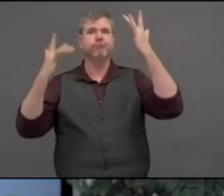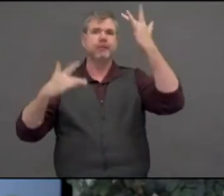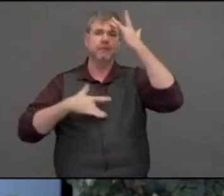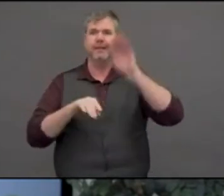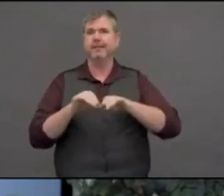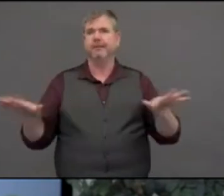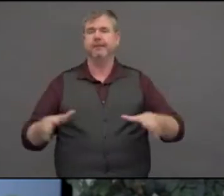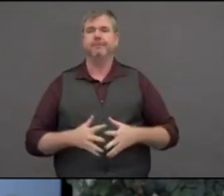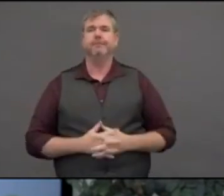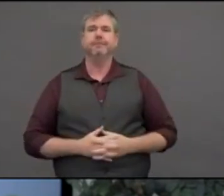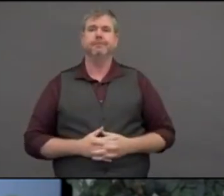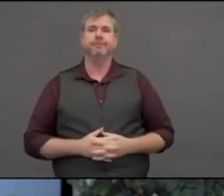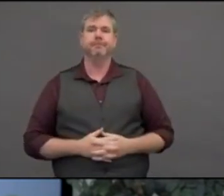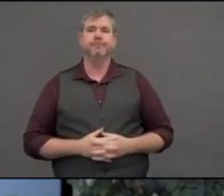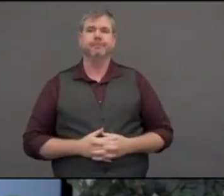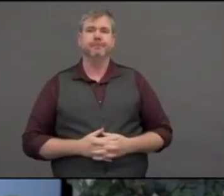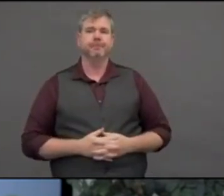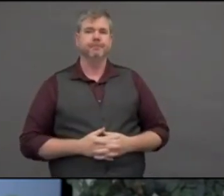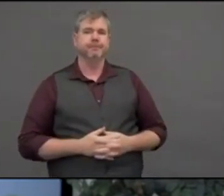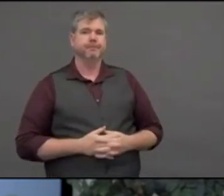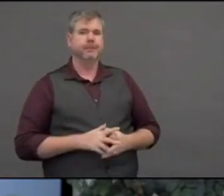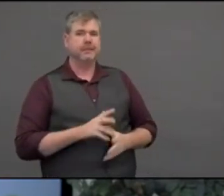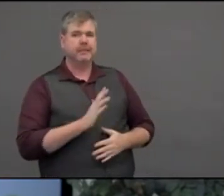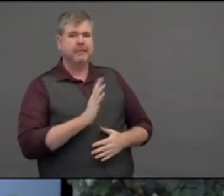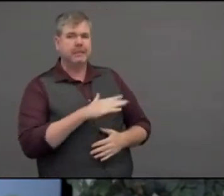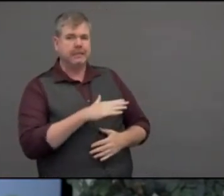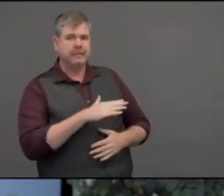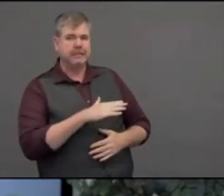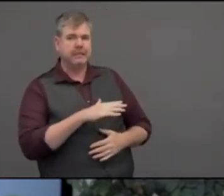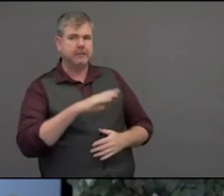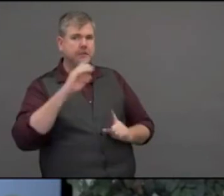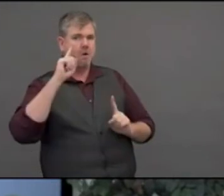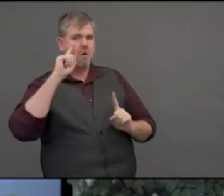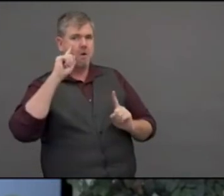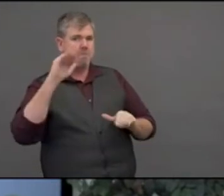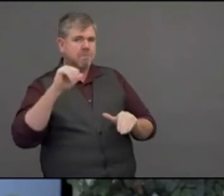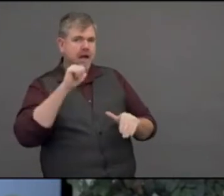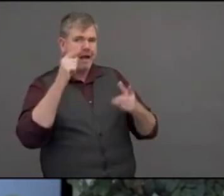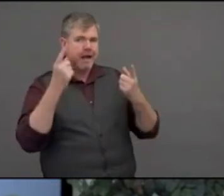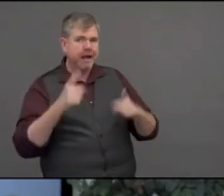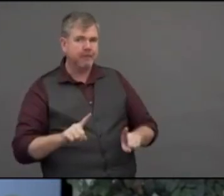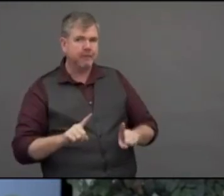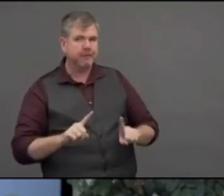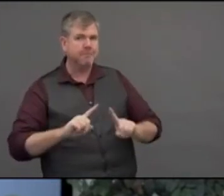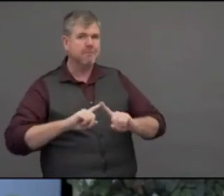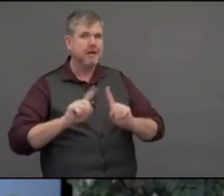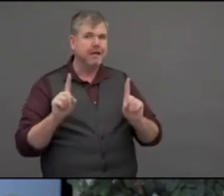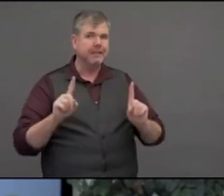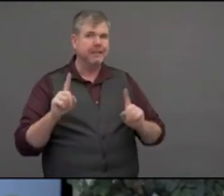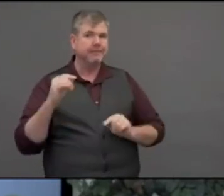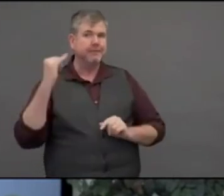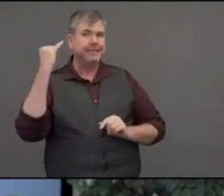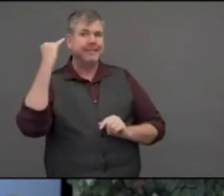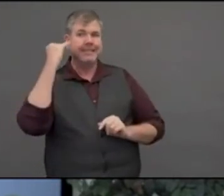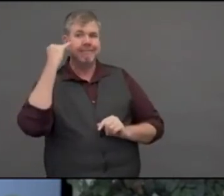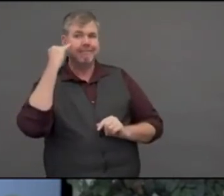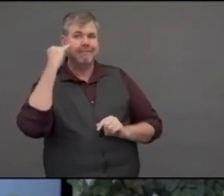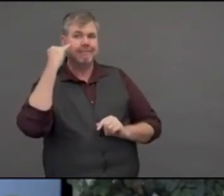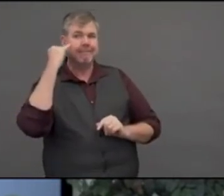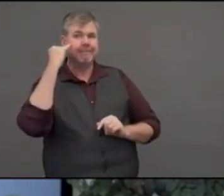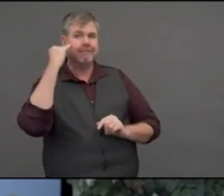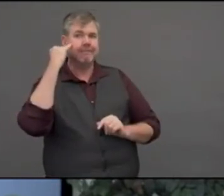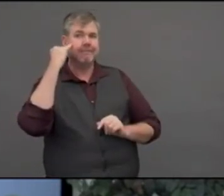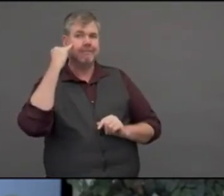really want to get to this point, but what happens if after all of this, the issuance of an order, a